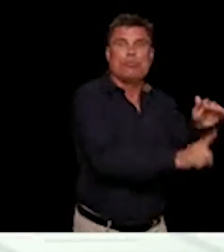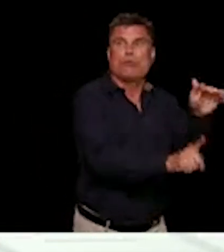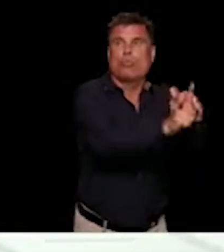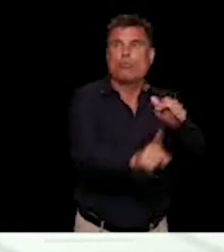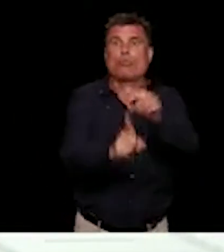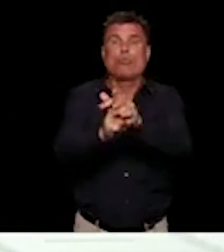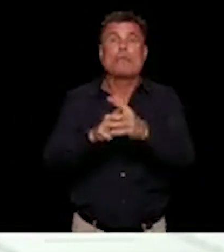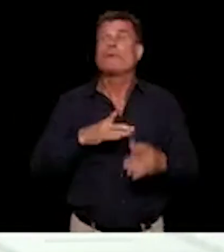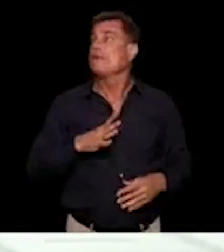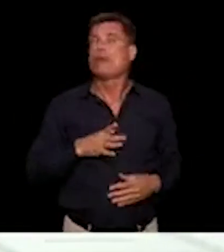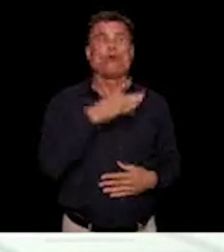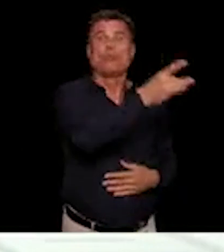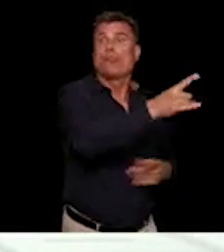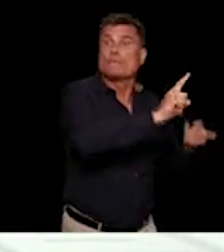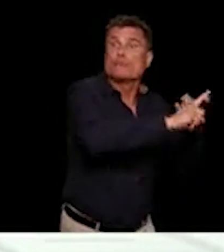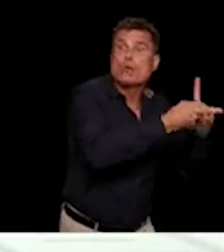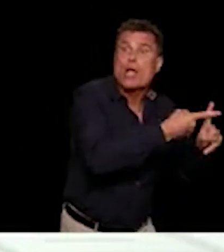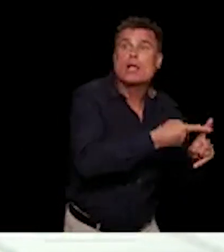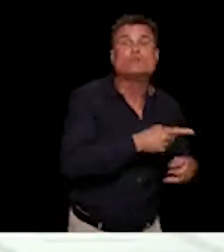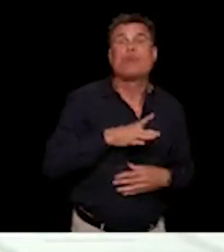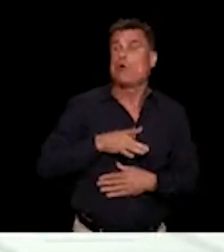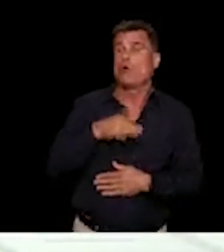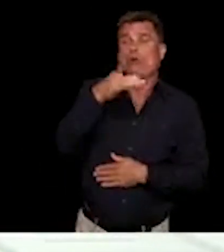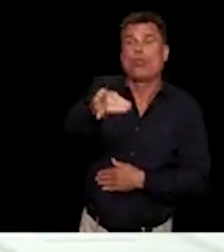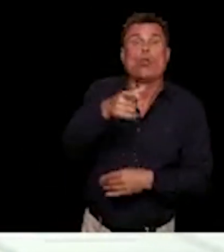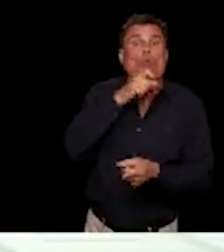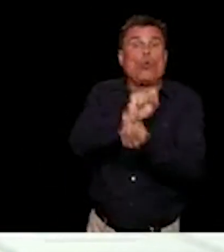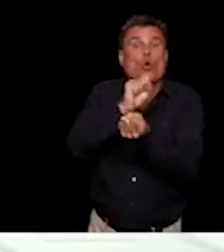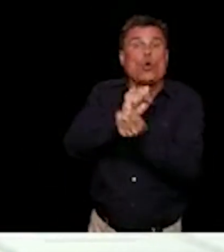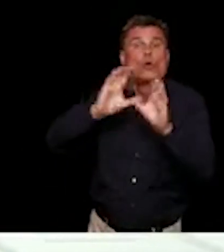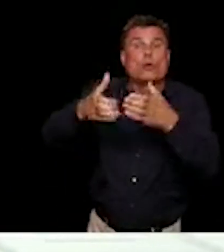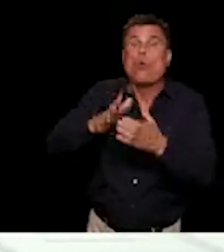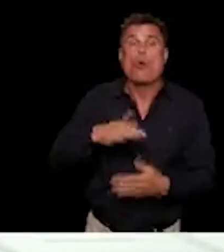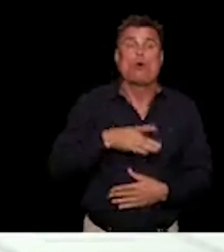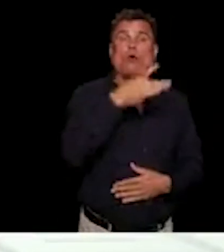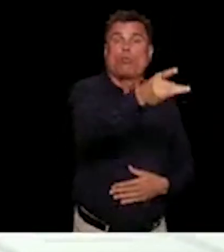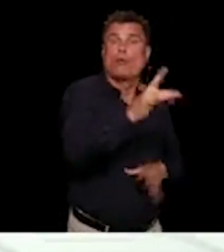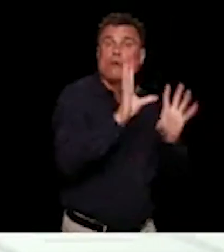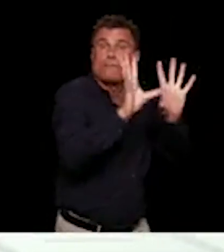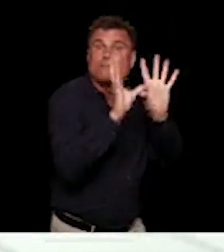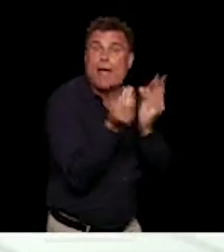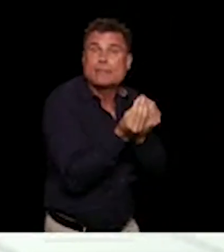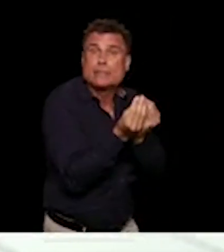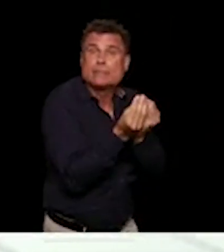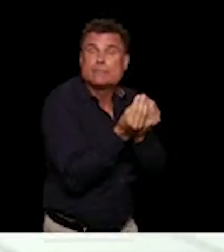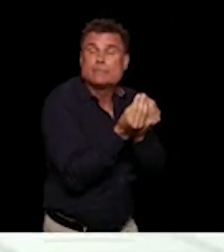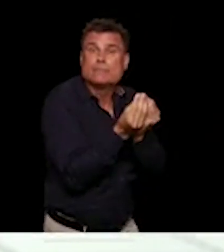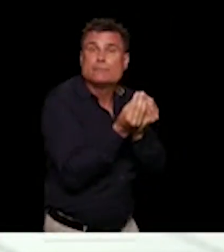vulnerable people in their circle, in their community, and even in their workplace. You may